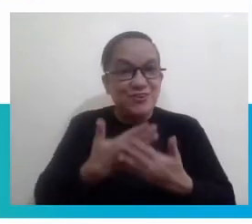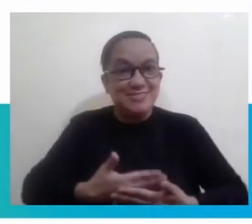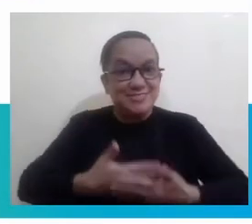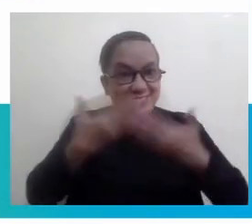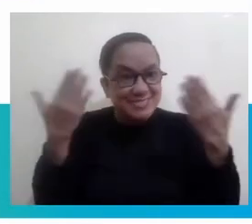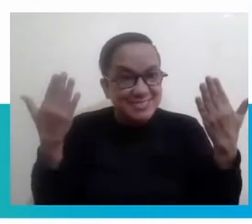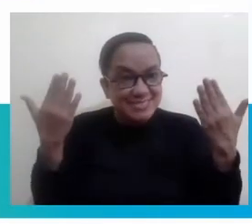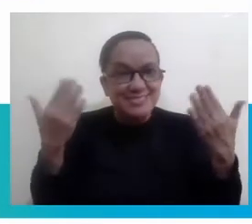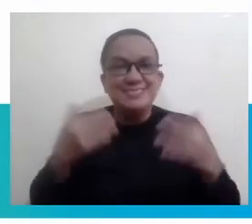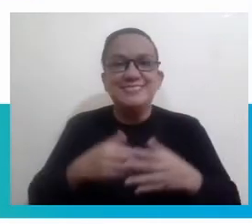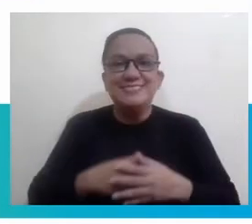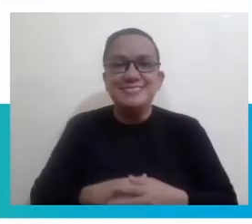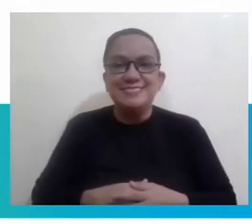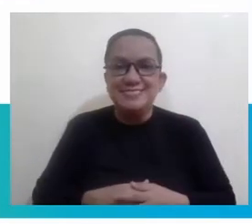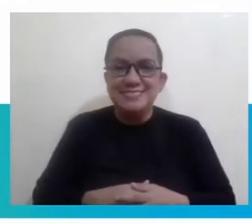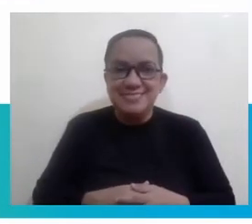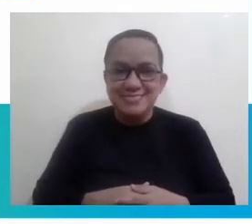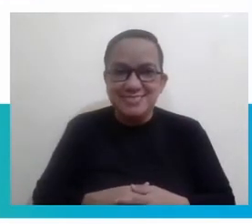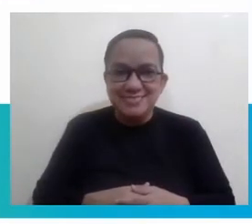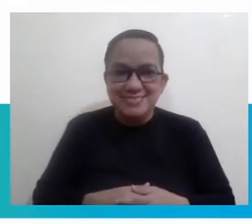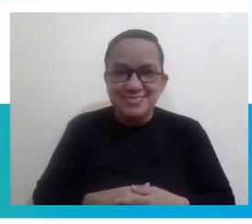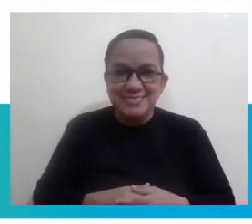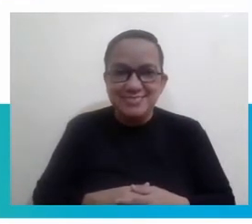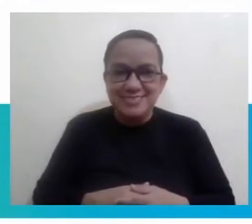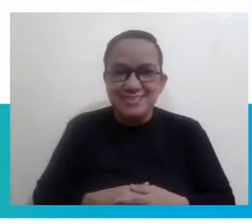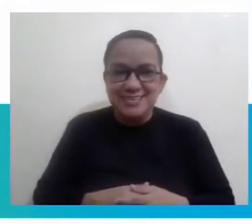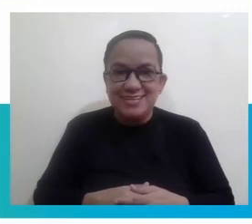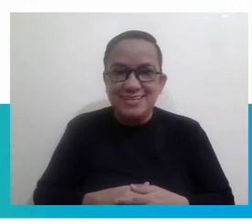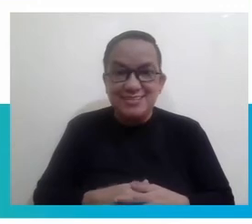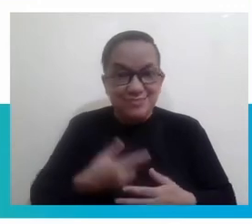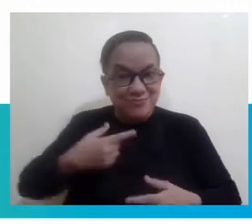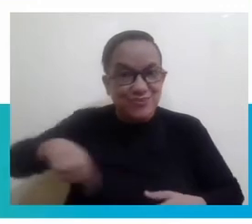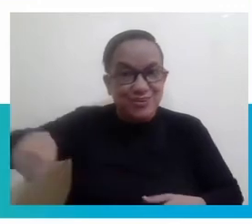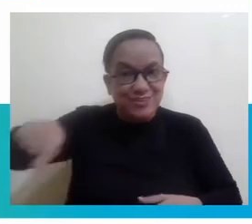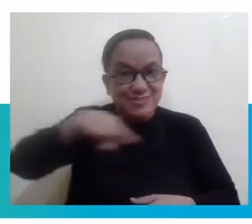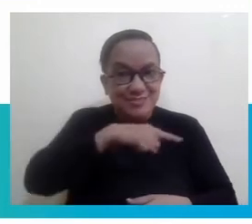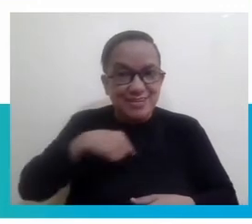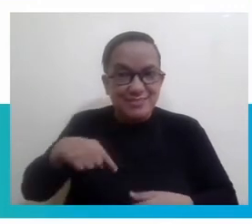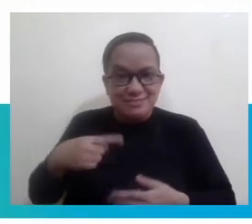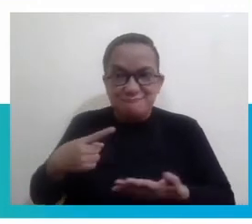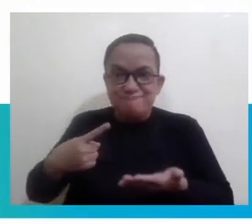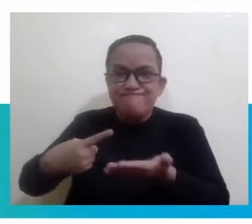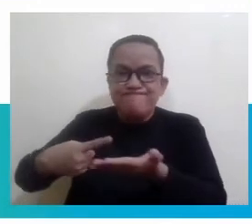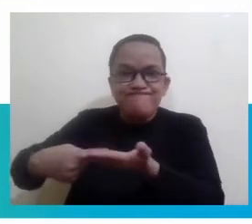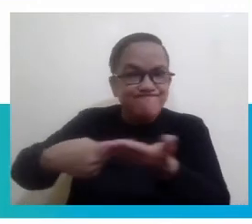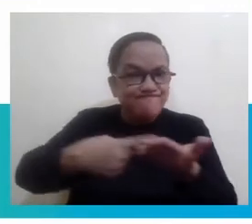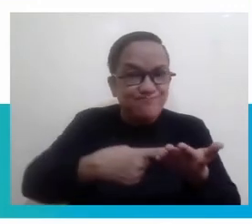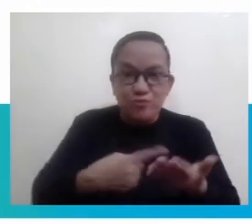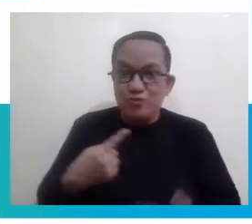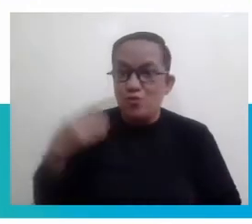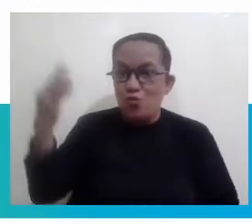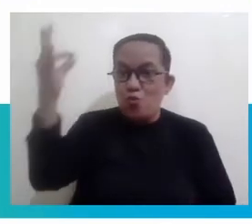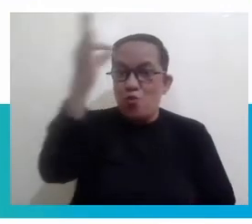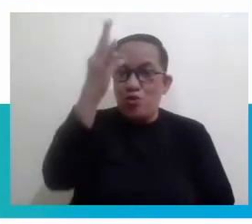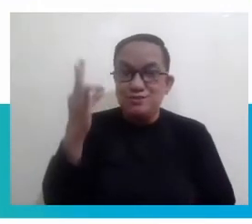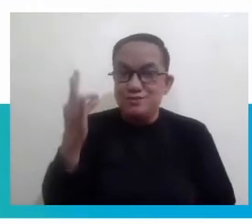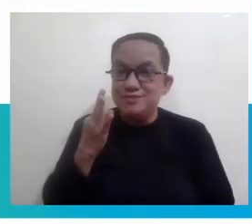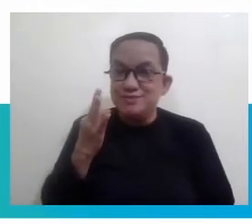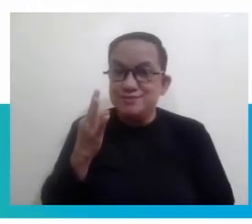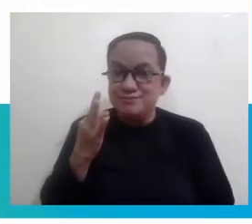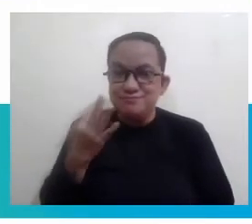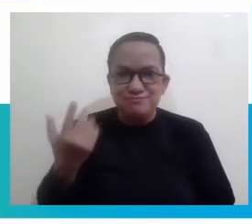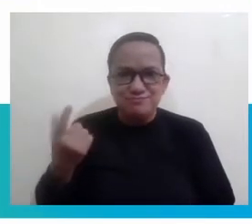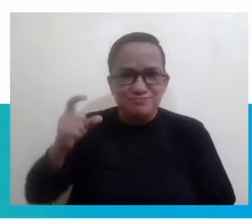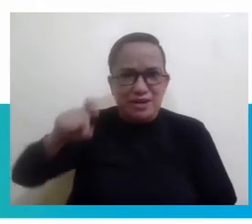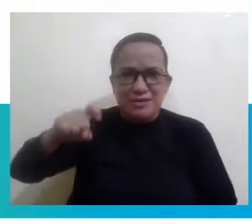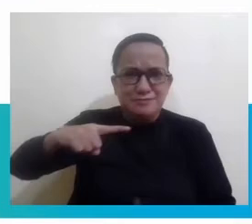Okay, the discussion on this question, what are the things we need to do, be doing more of,